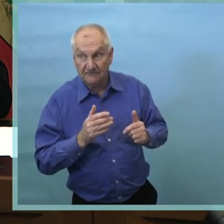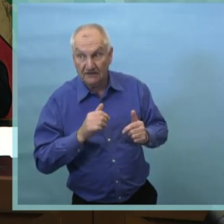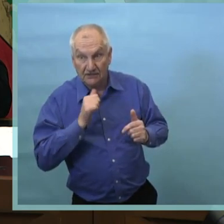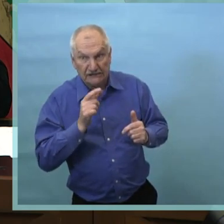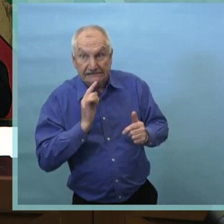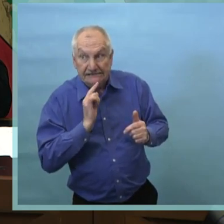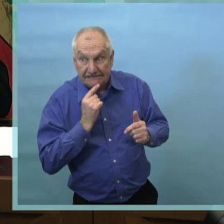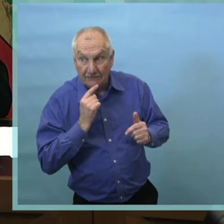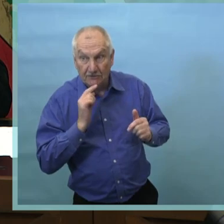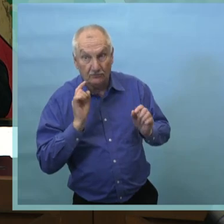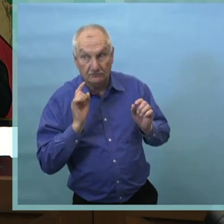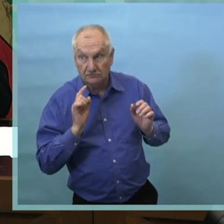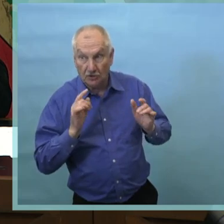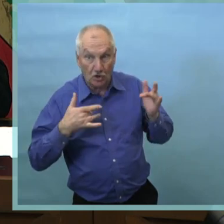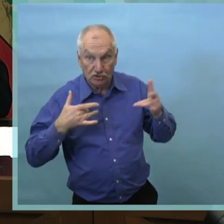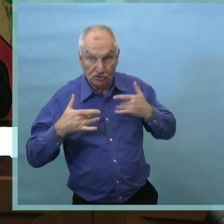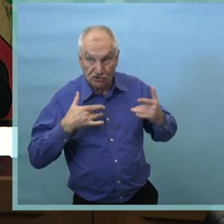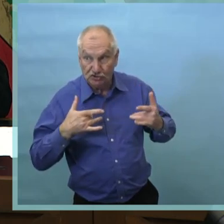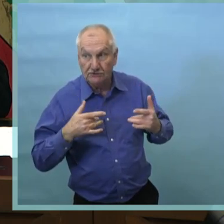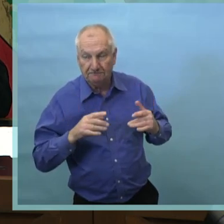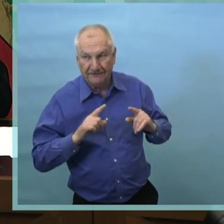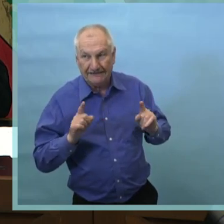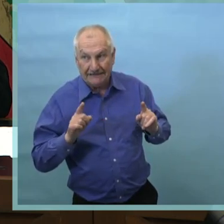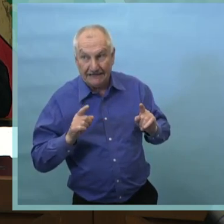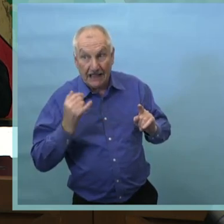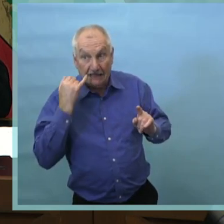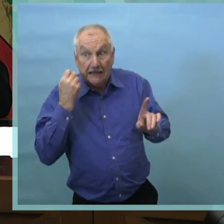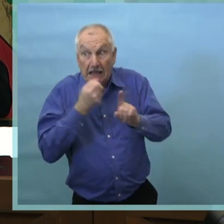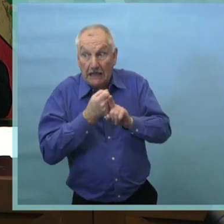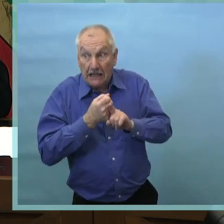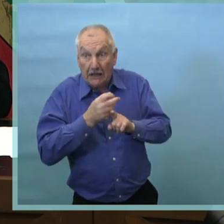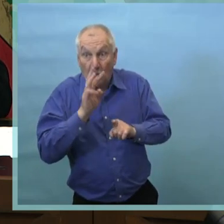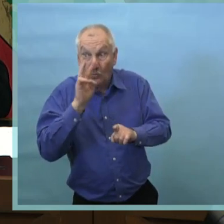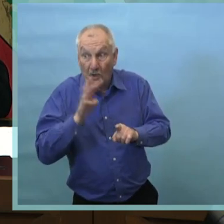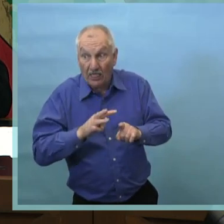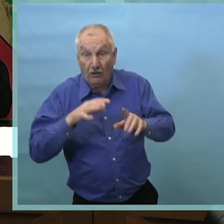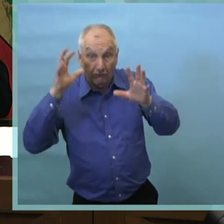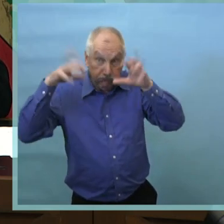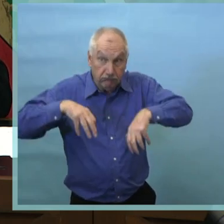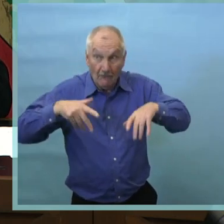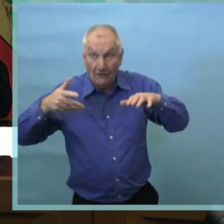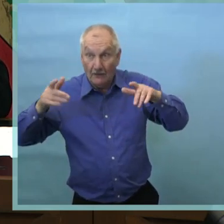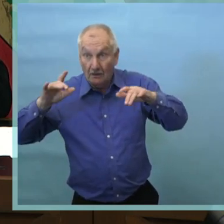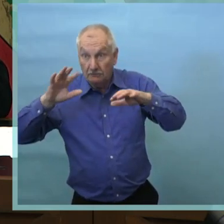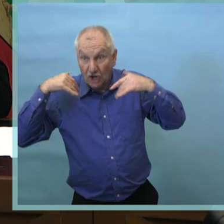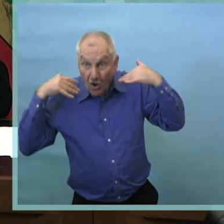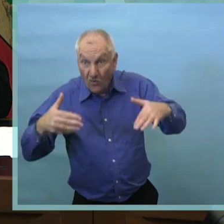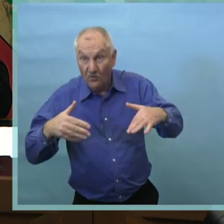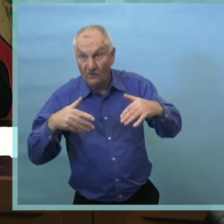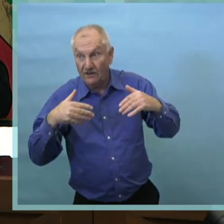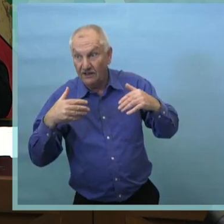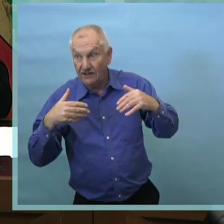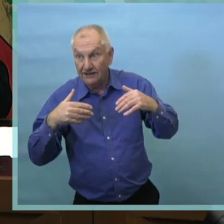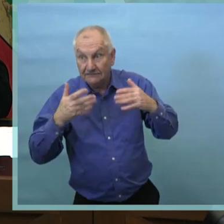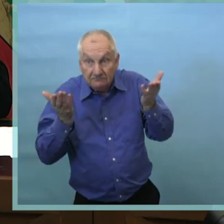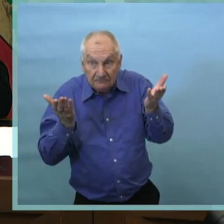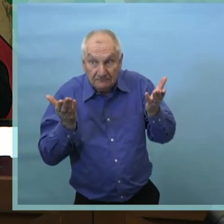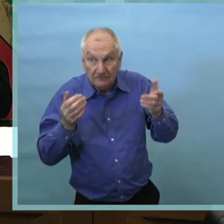that a weather event or something could complicate the plans right now? Well, you know what?